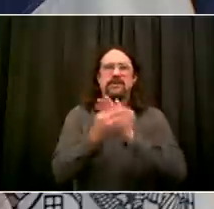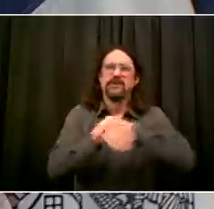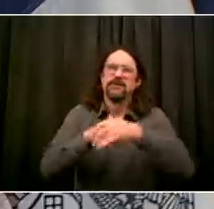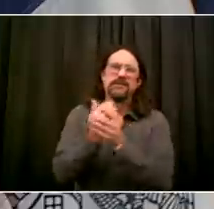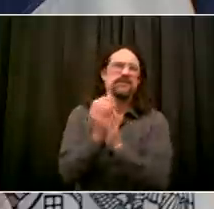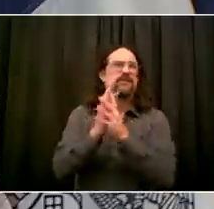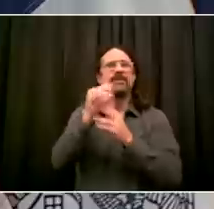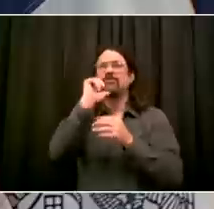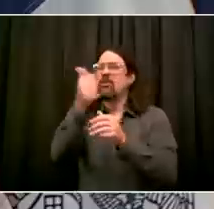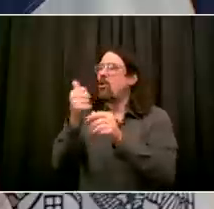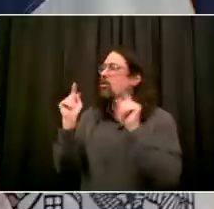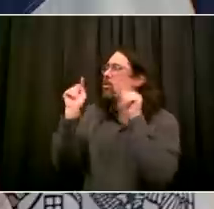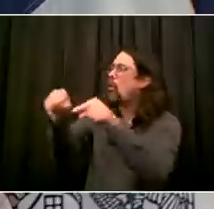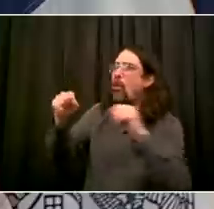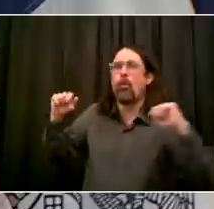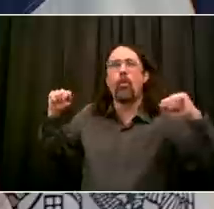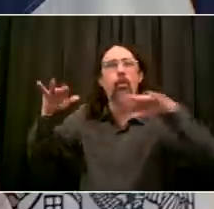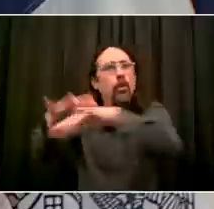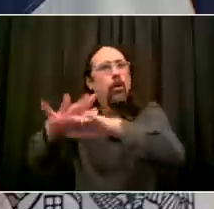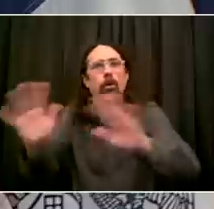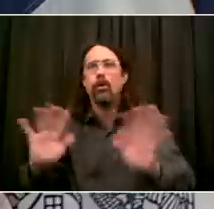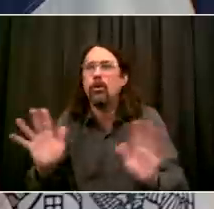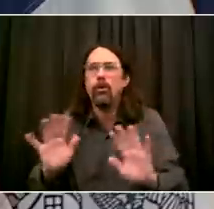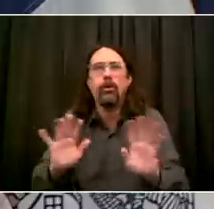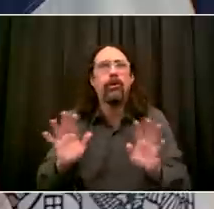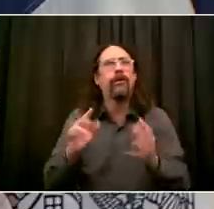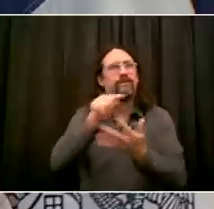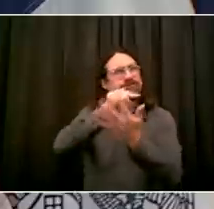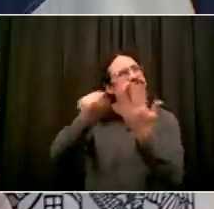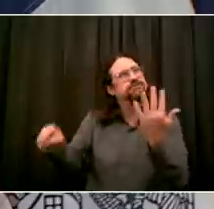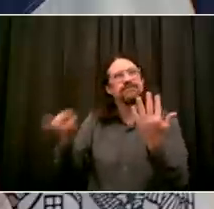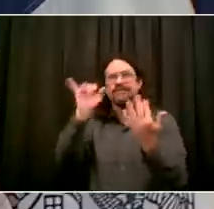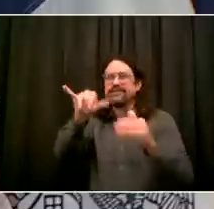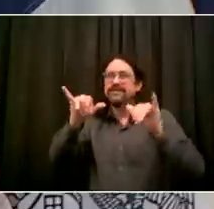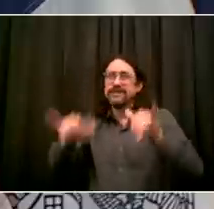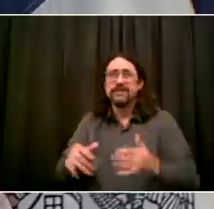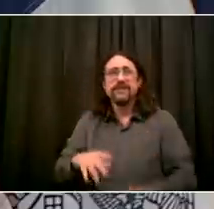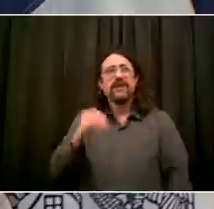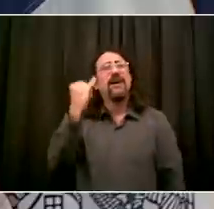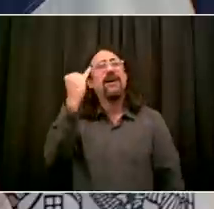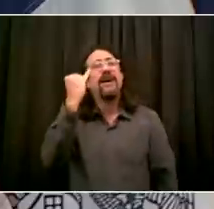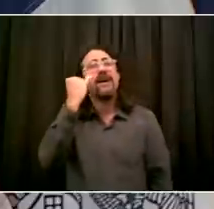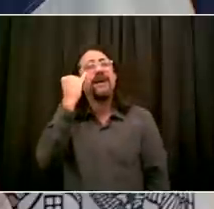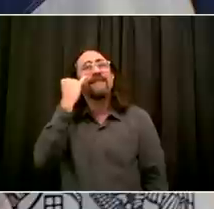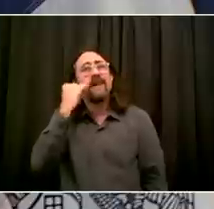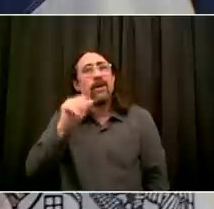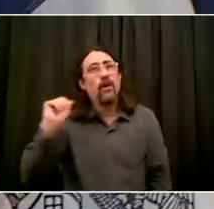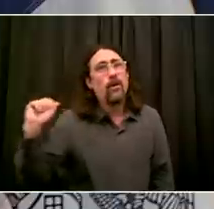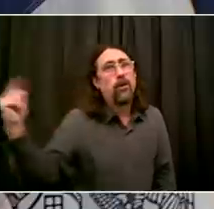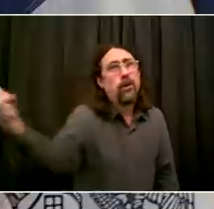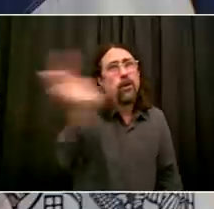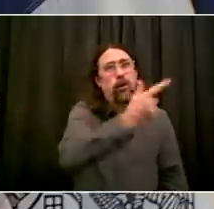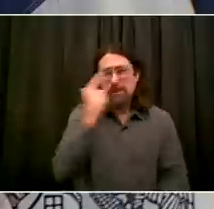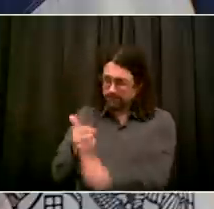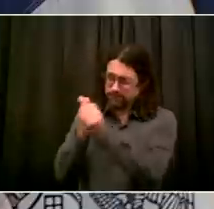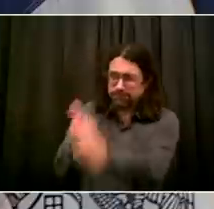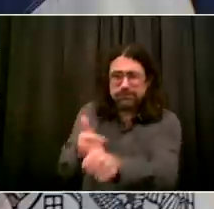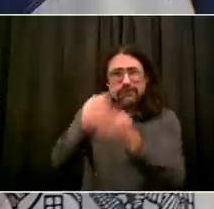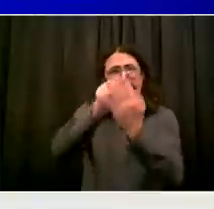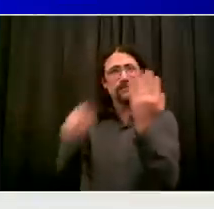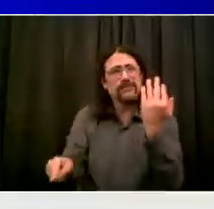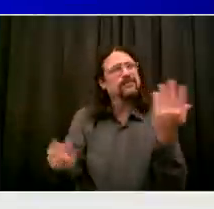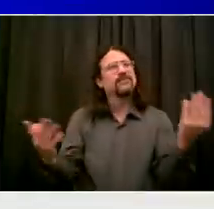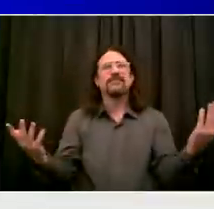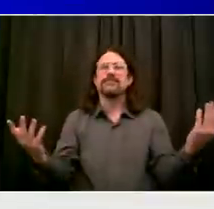that if everyone does them together, we turn the tide in our favor. So let's give you a picture now of what's happening right